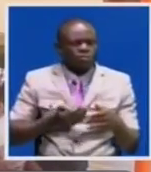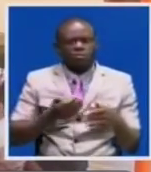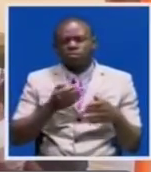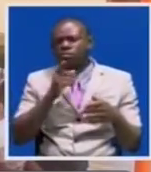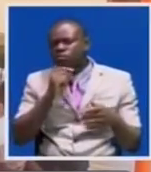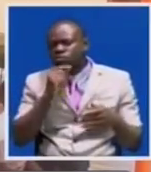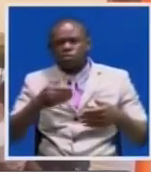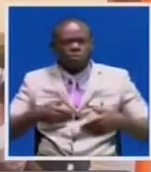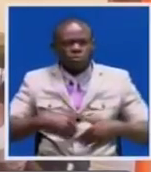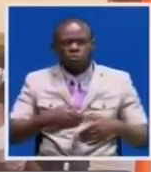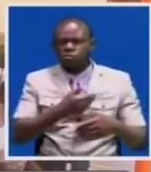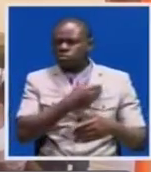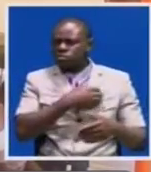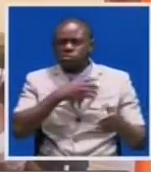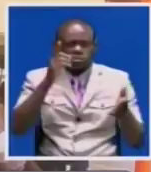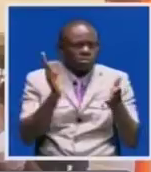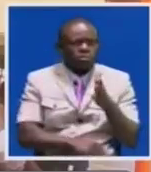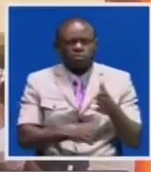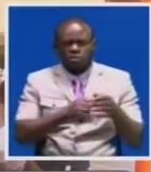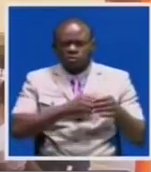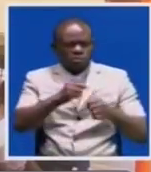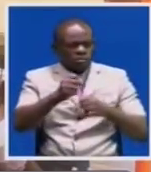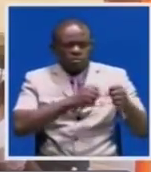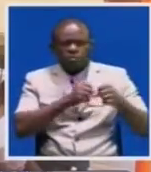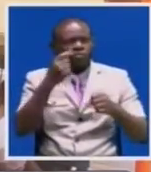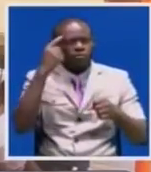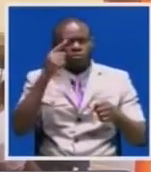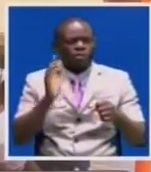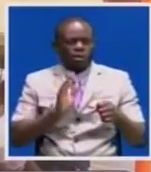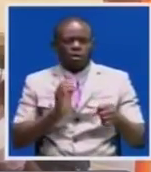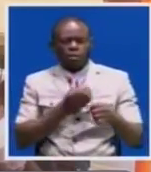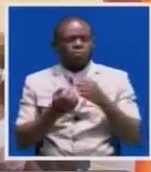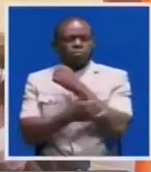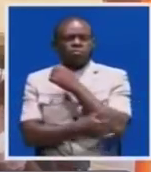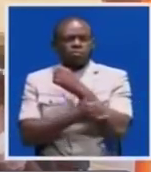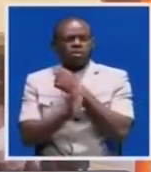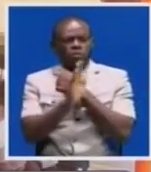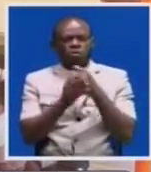their lives and the security of their families to gain freedom.